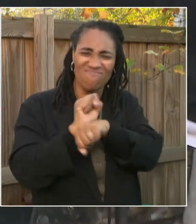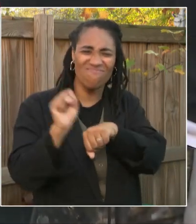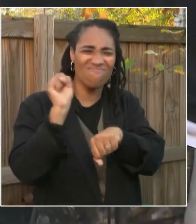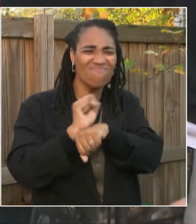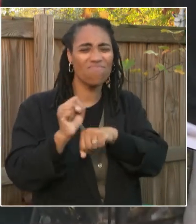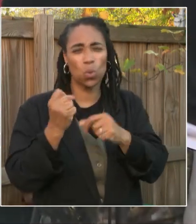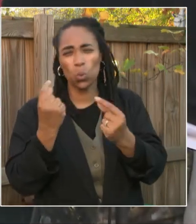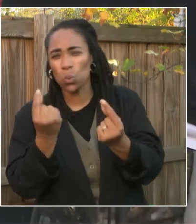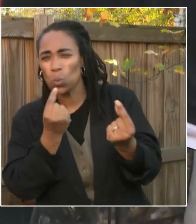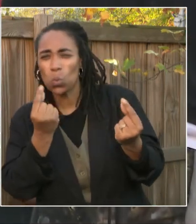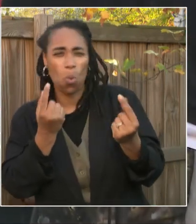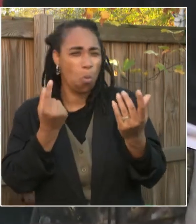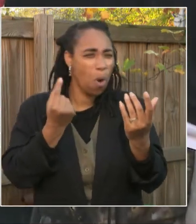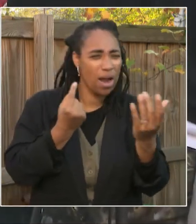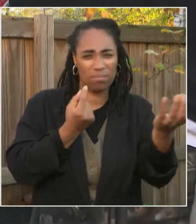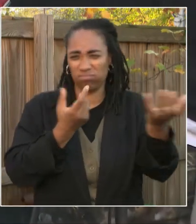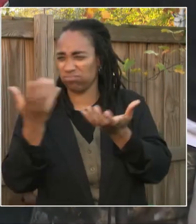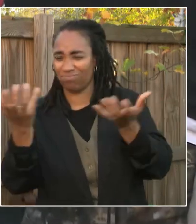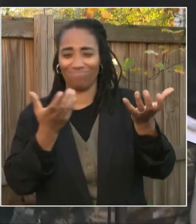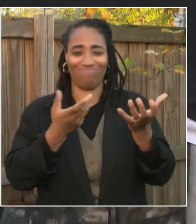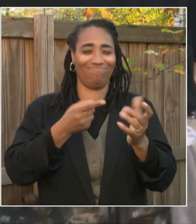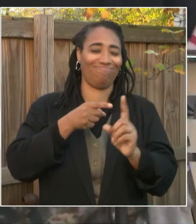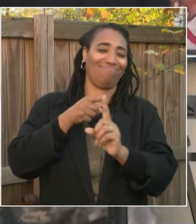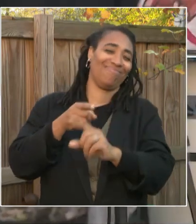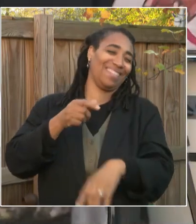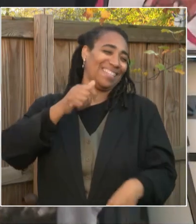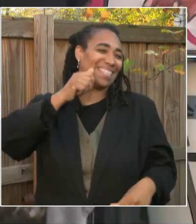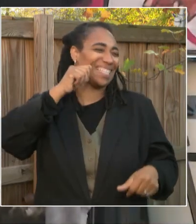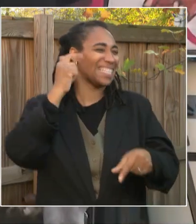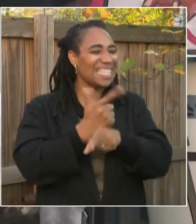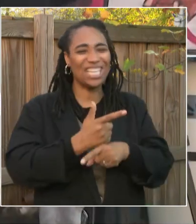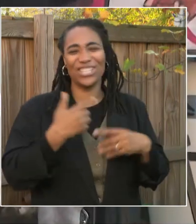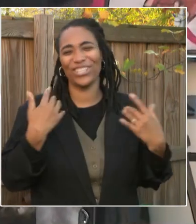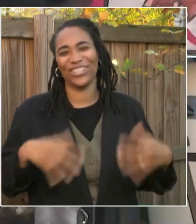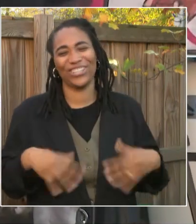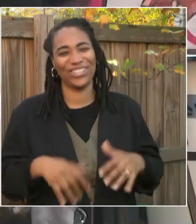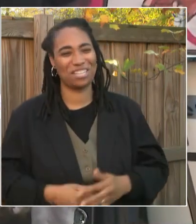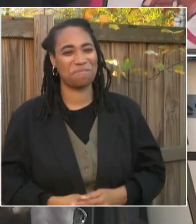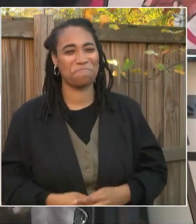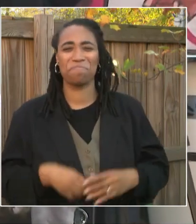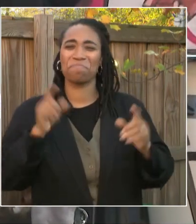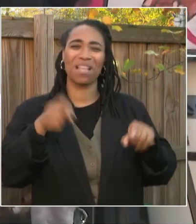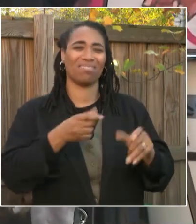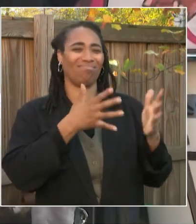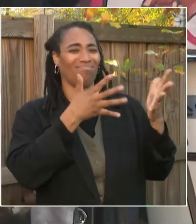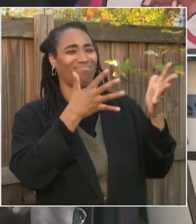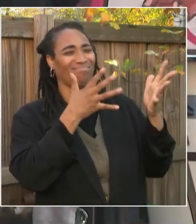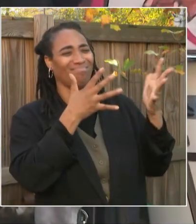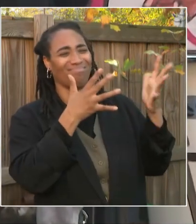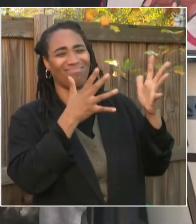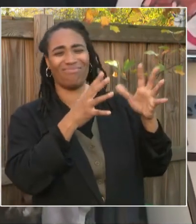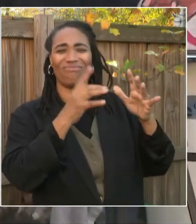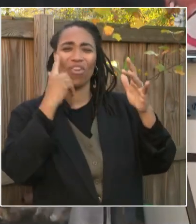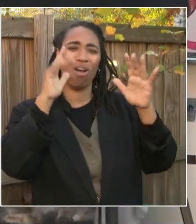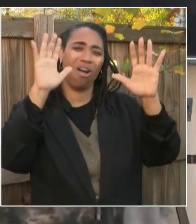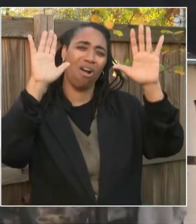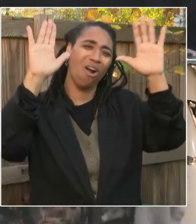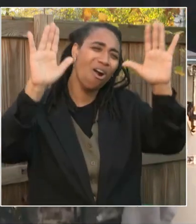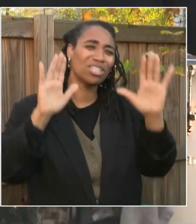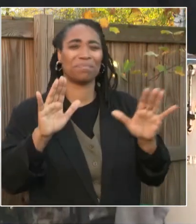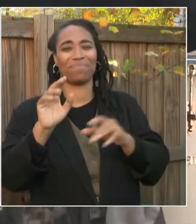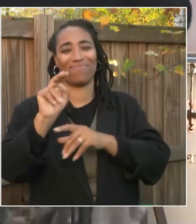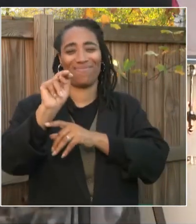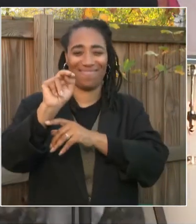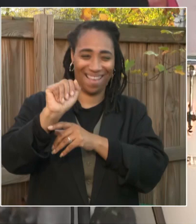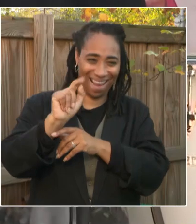do sister. Y'all do me a favor and give a hand for the incomparable Natalie Hopkinson. Come on, put it together for her